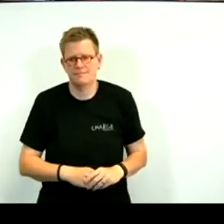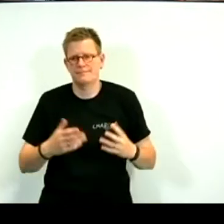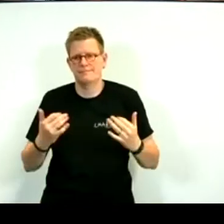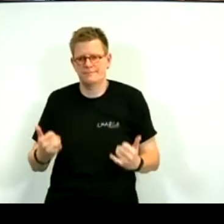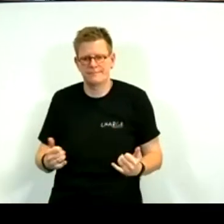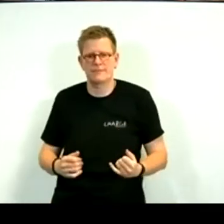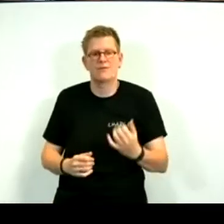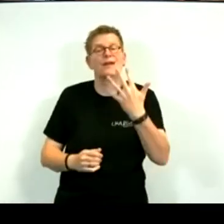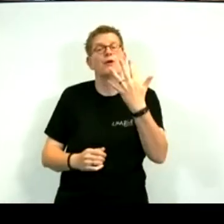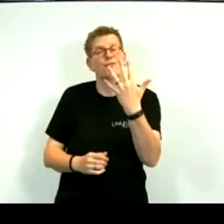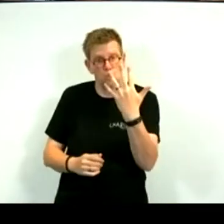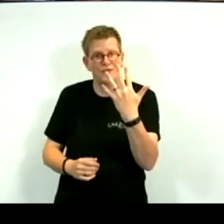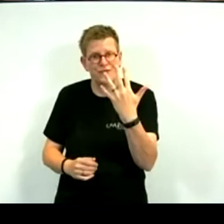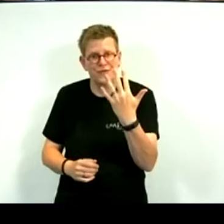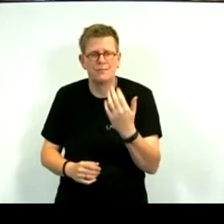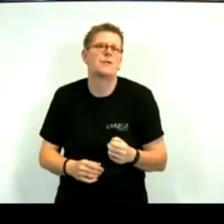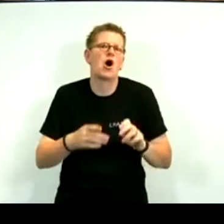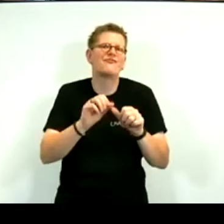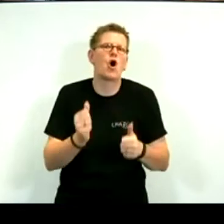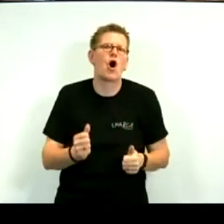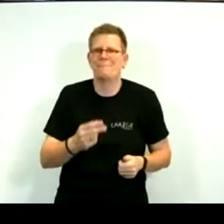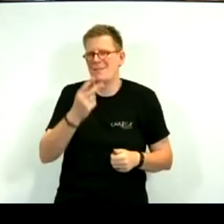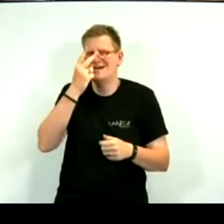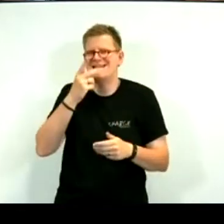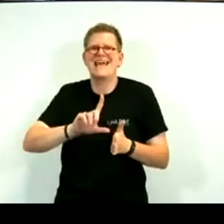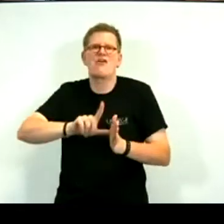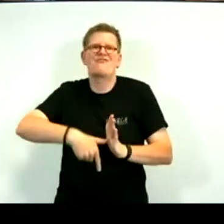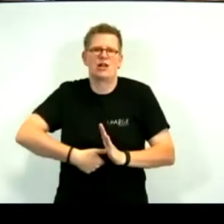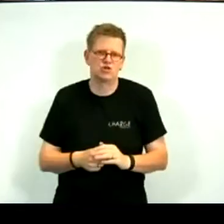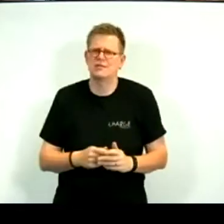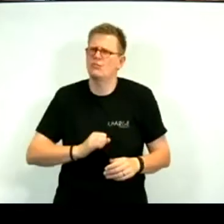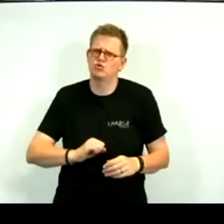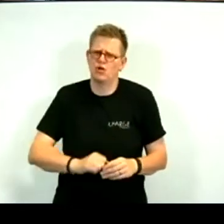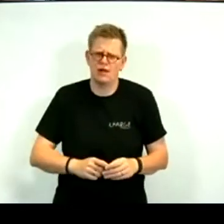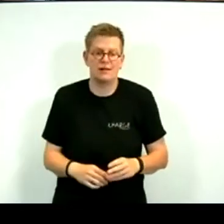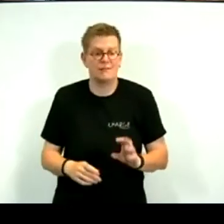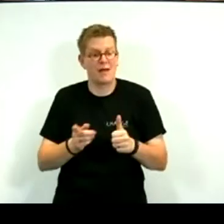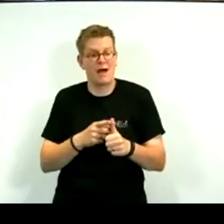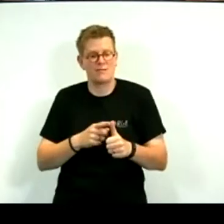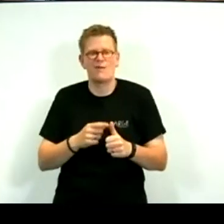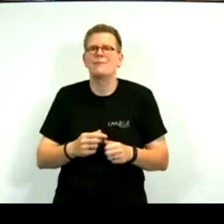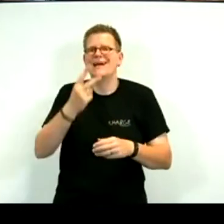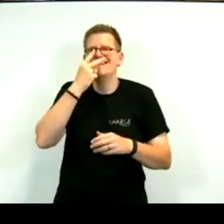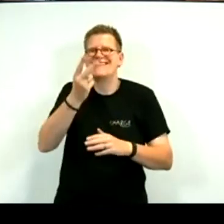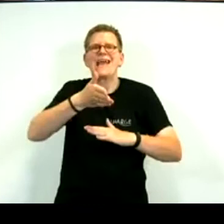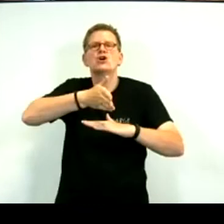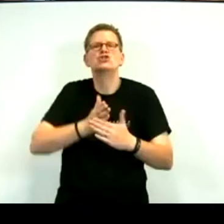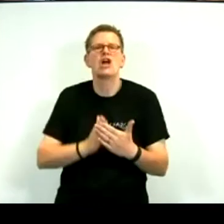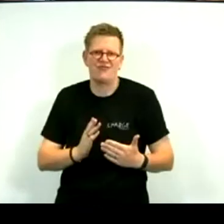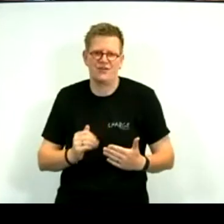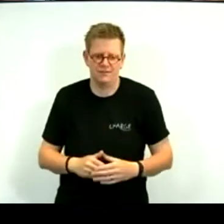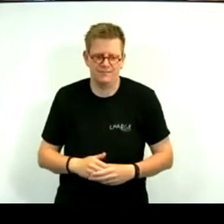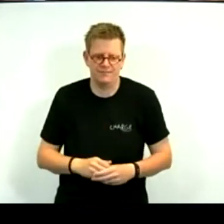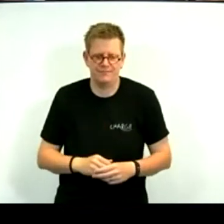familiar with, which is the loss of visual acuity. And it's why now when I'm reading, I have to wear